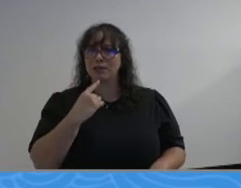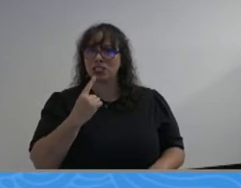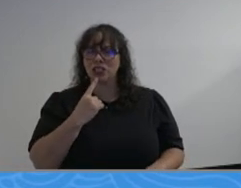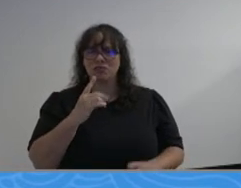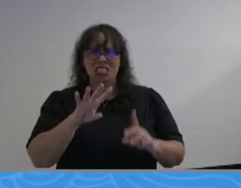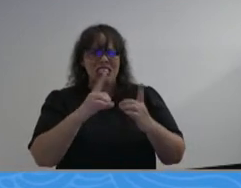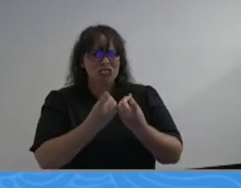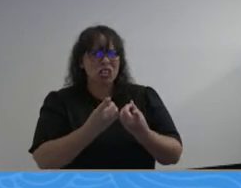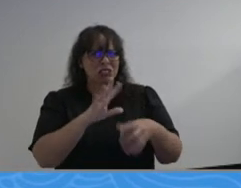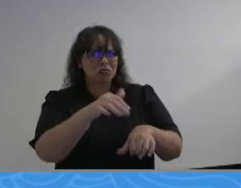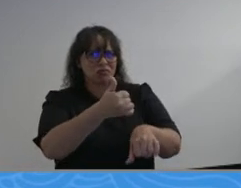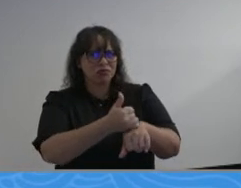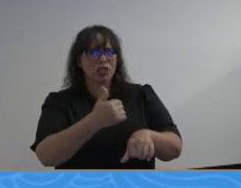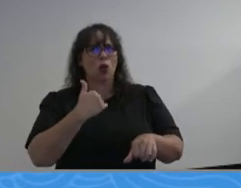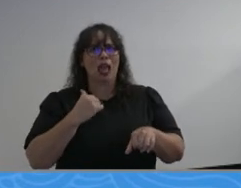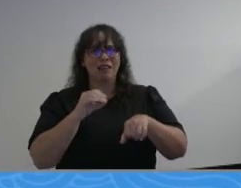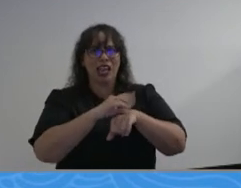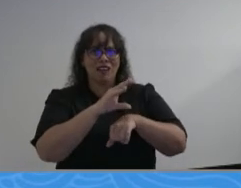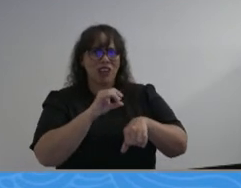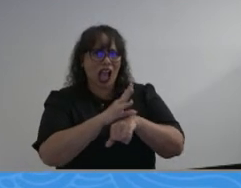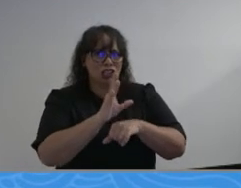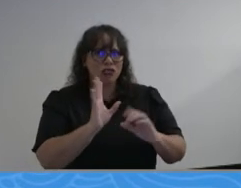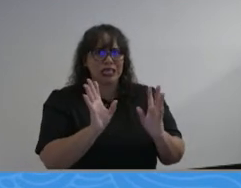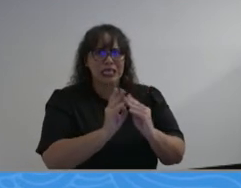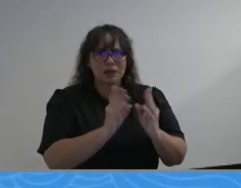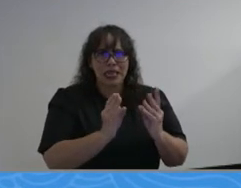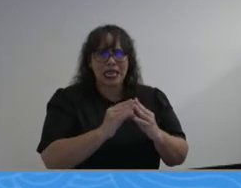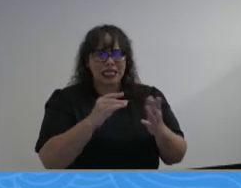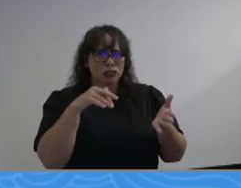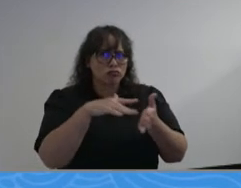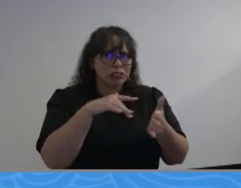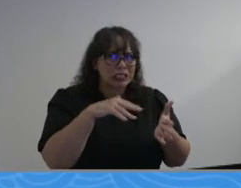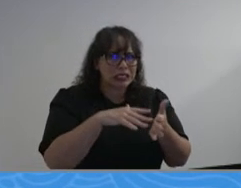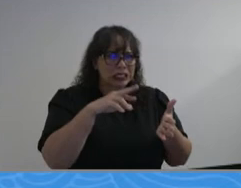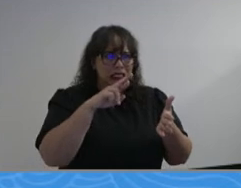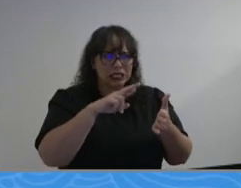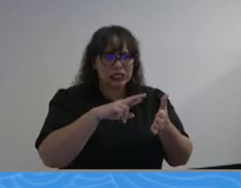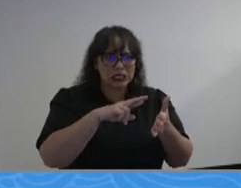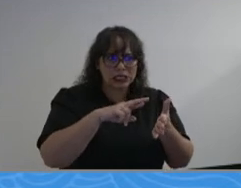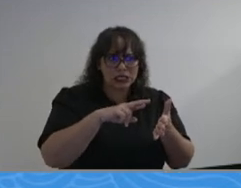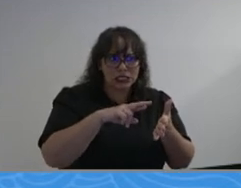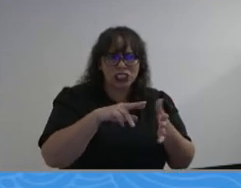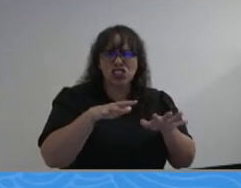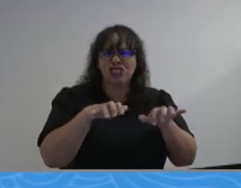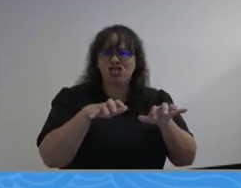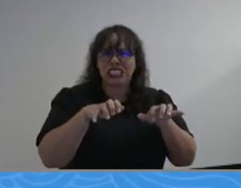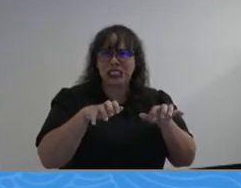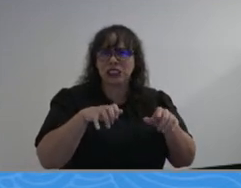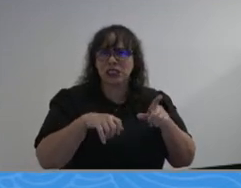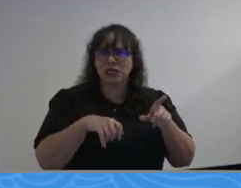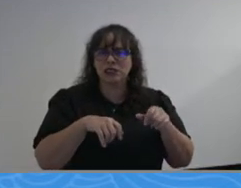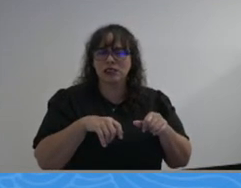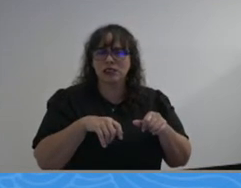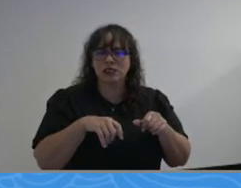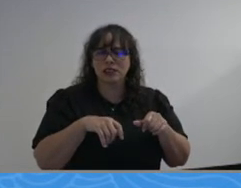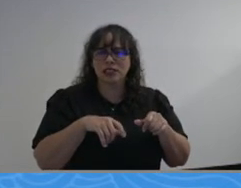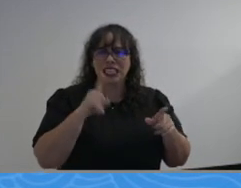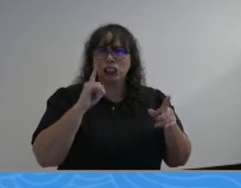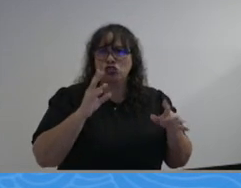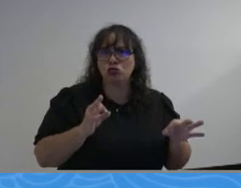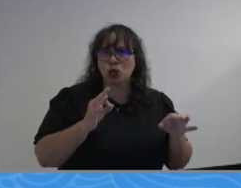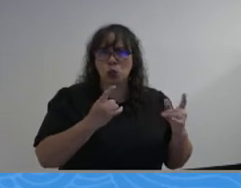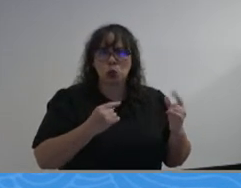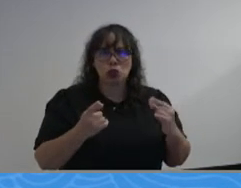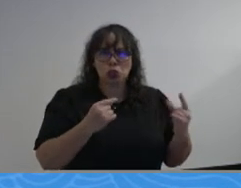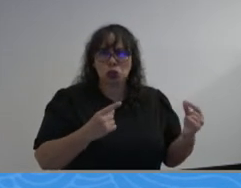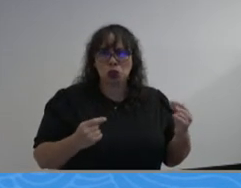have an advisory committee in place to really study and determine what to do,